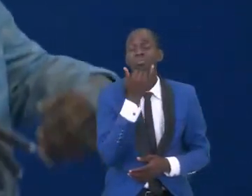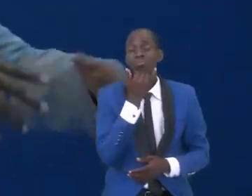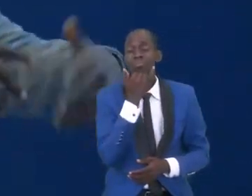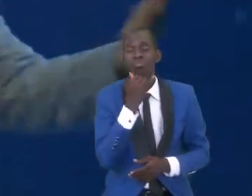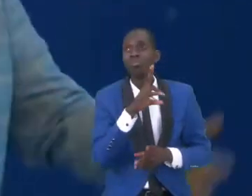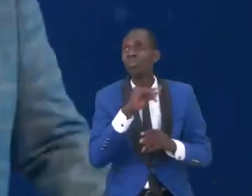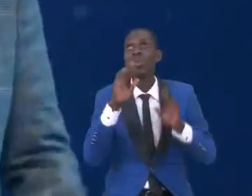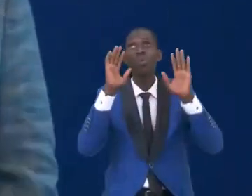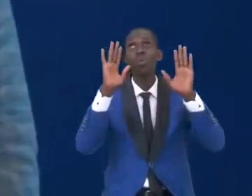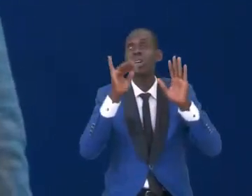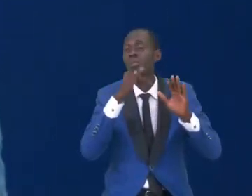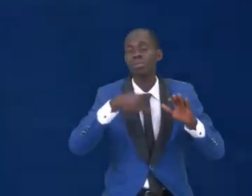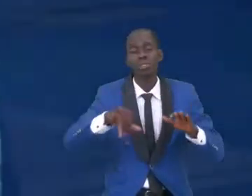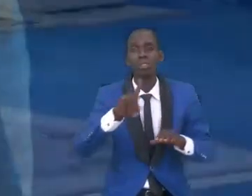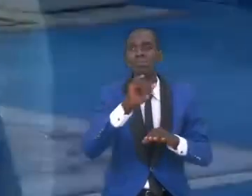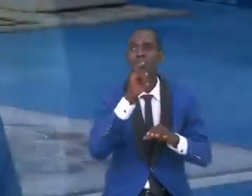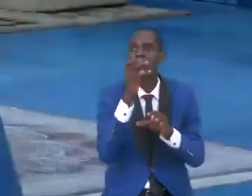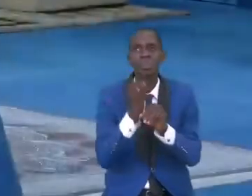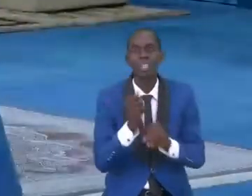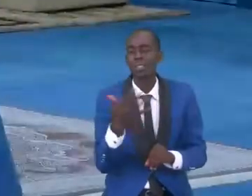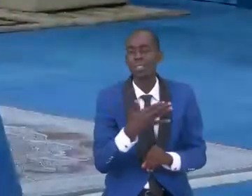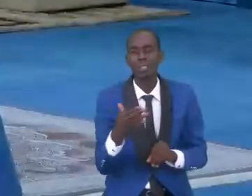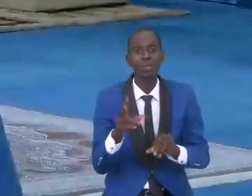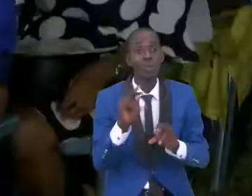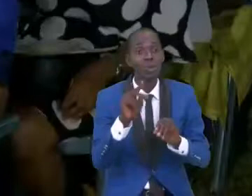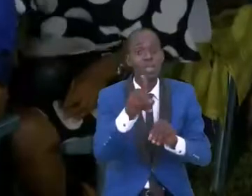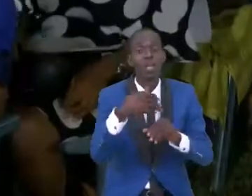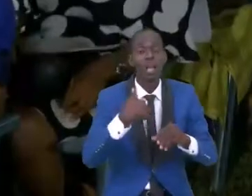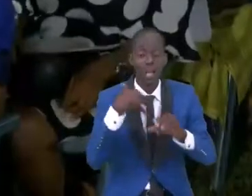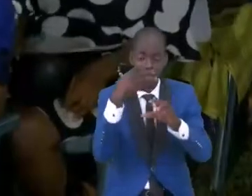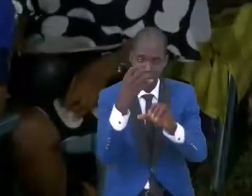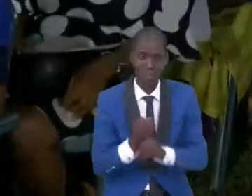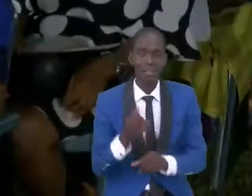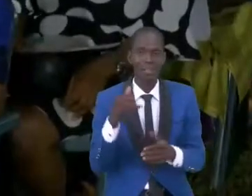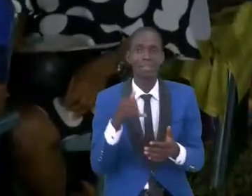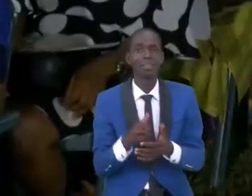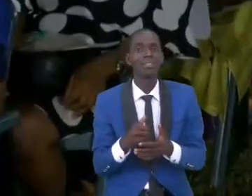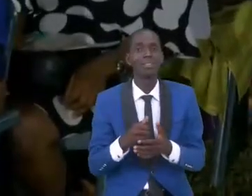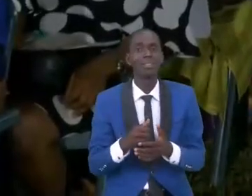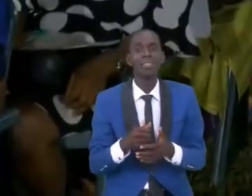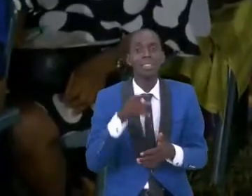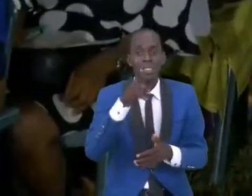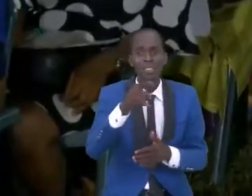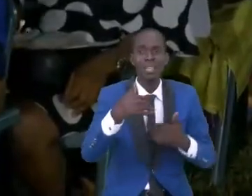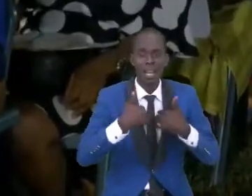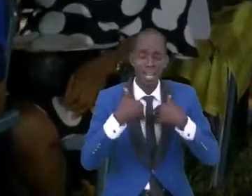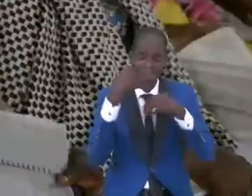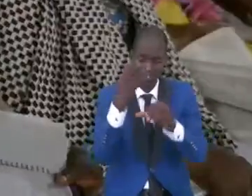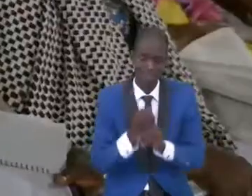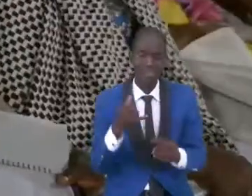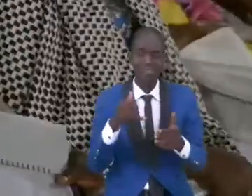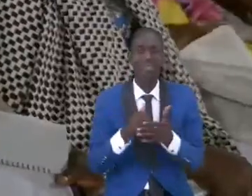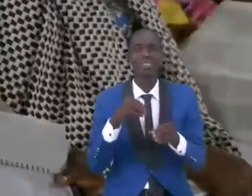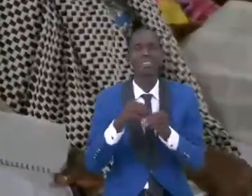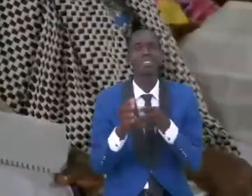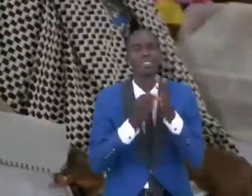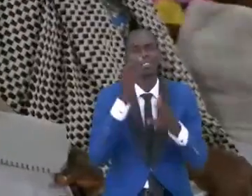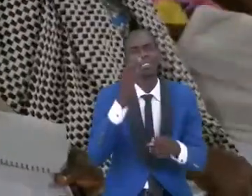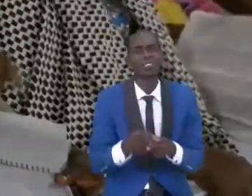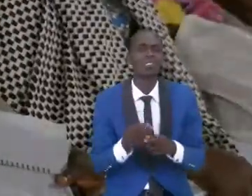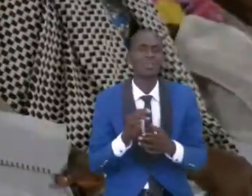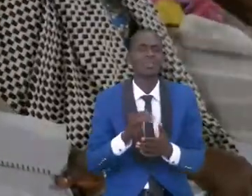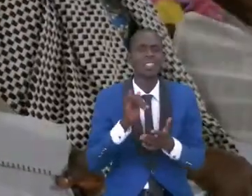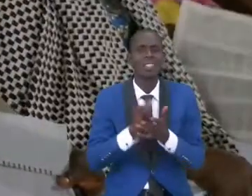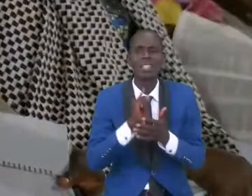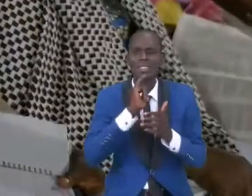He has not got it. He has got it. I said tonight, he has got it. He